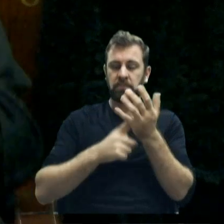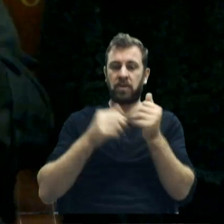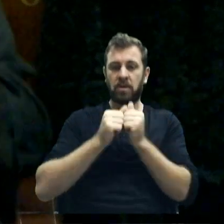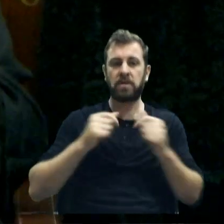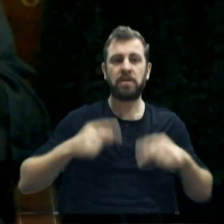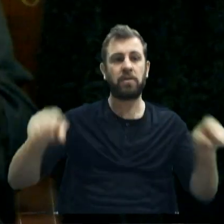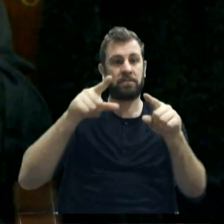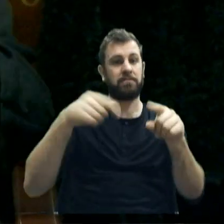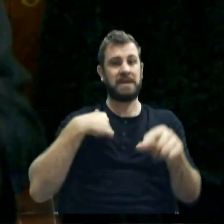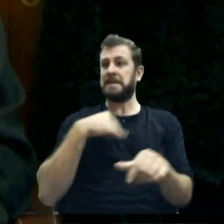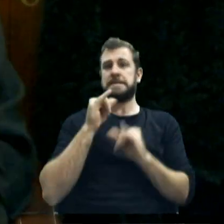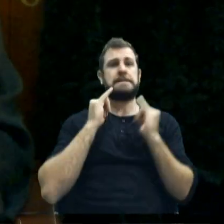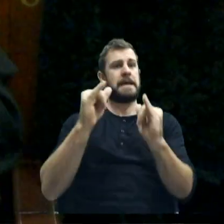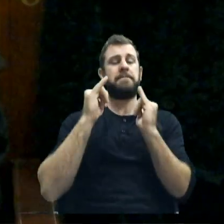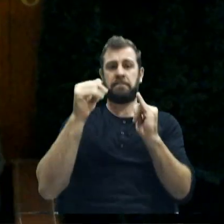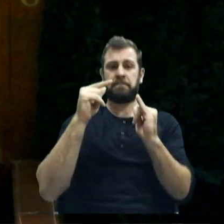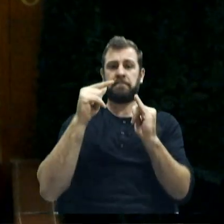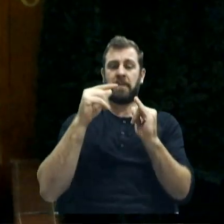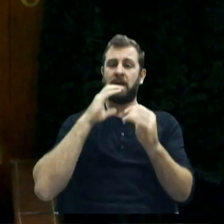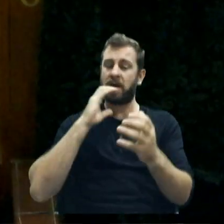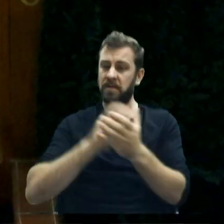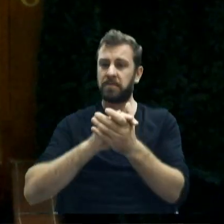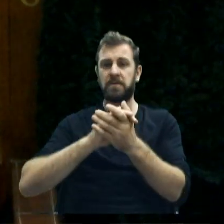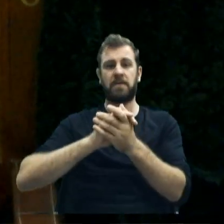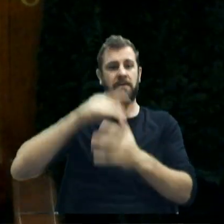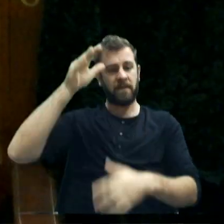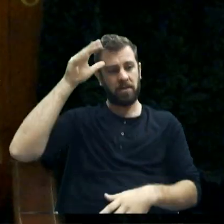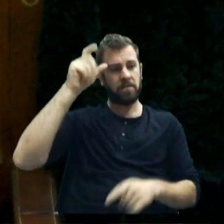game when it comes to me as a husband and as a father.